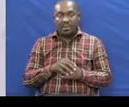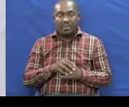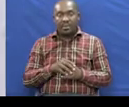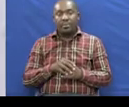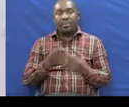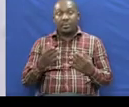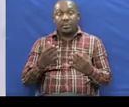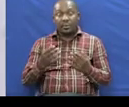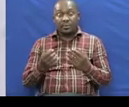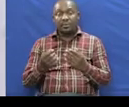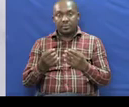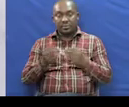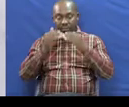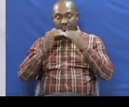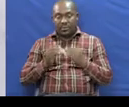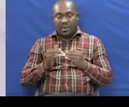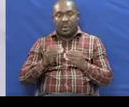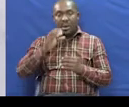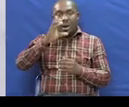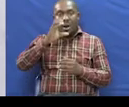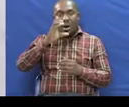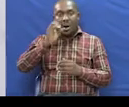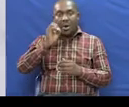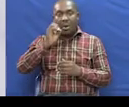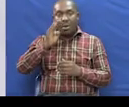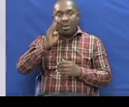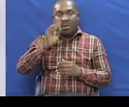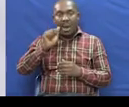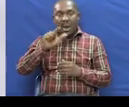From iron, there is cobalt.